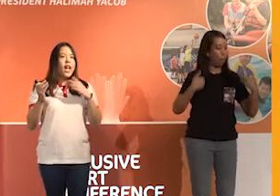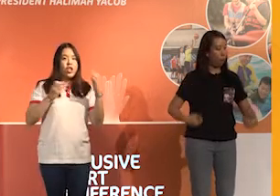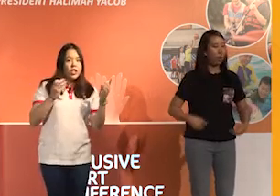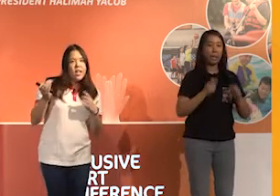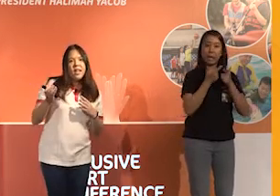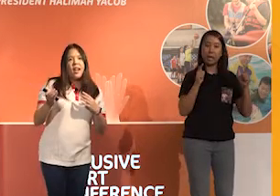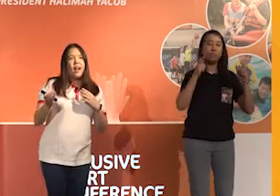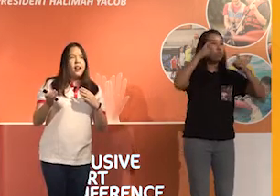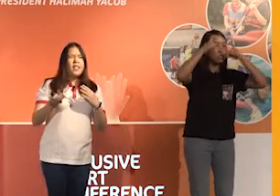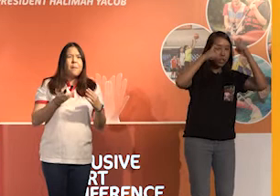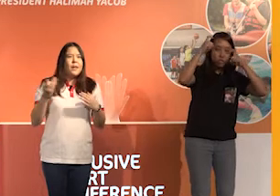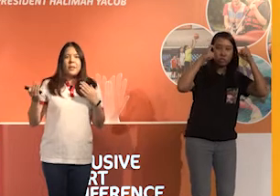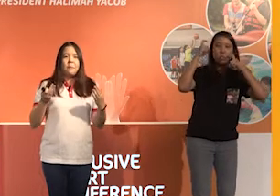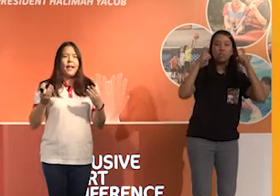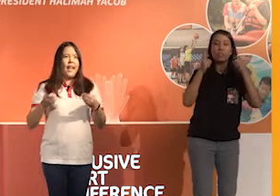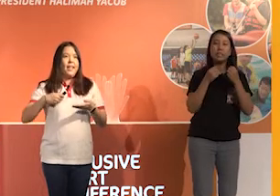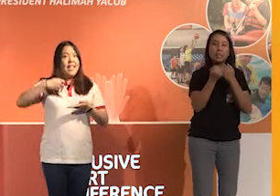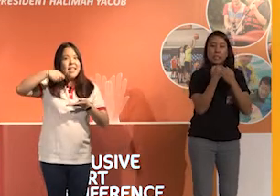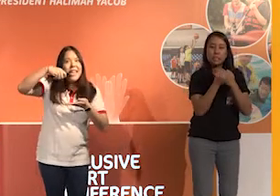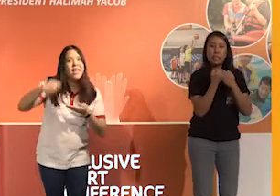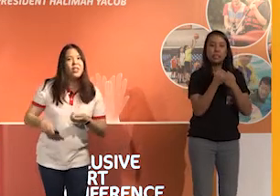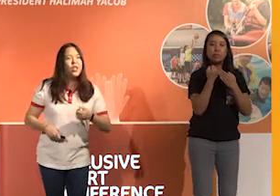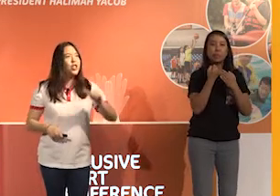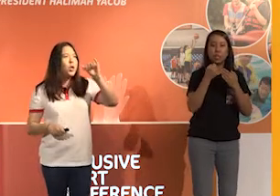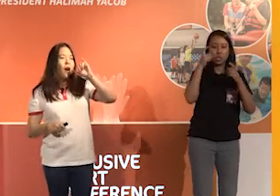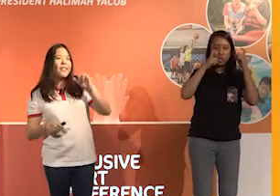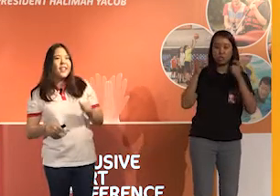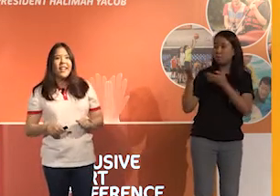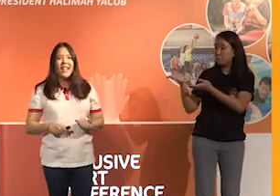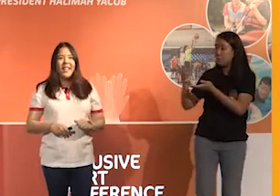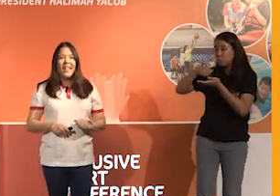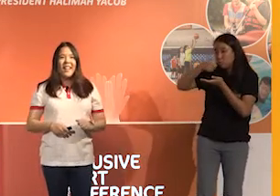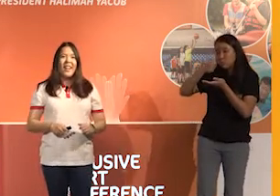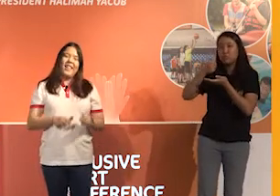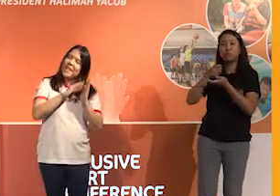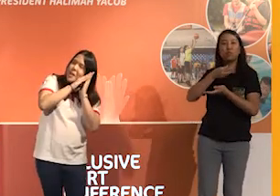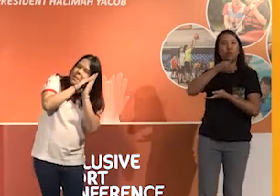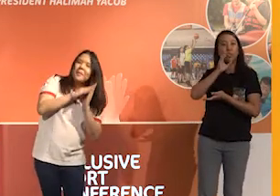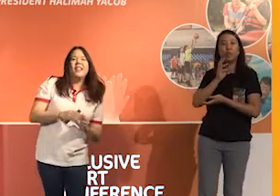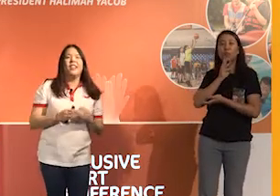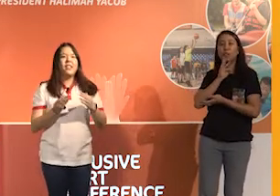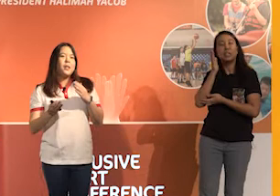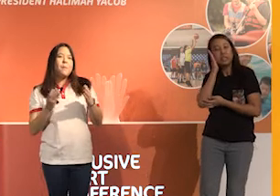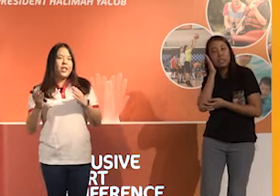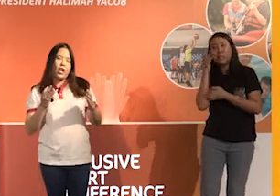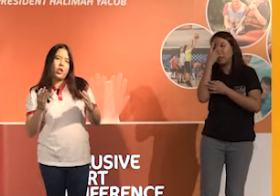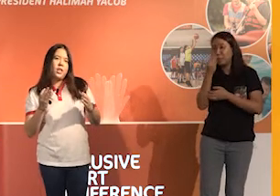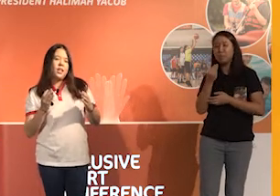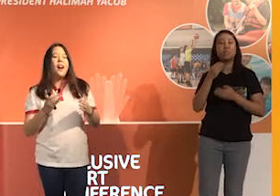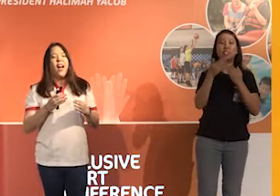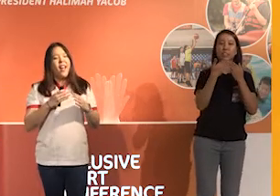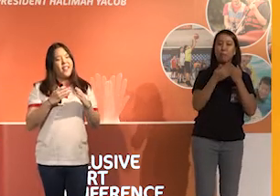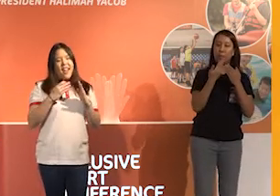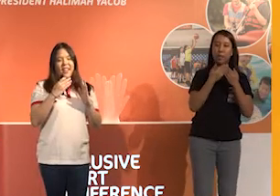and texture, and simple like eat, see water, sleep, simple